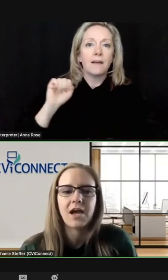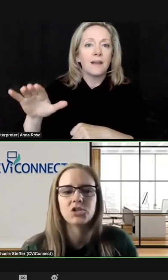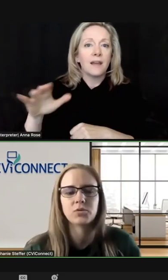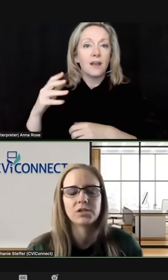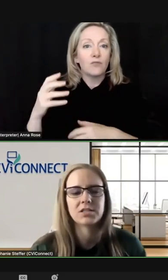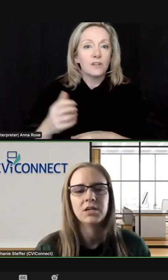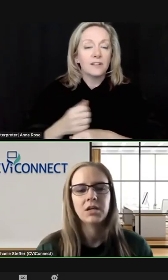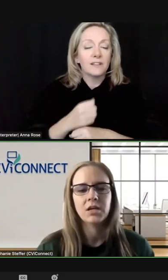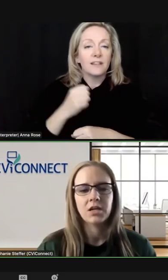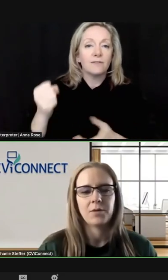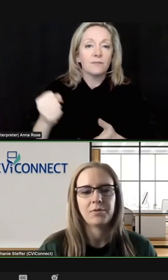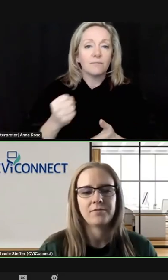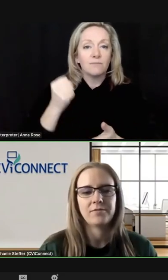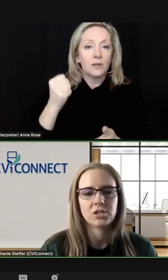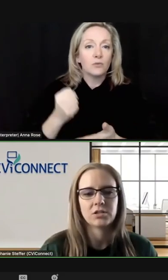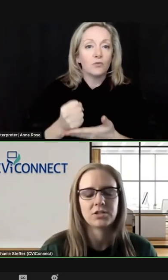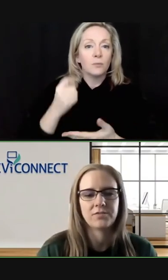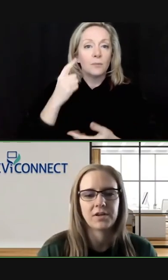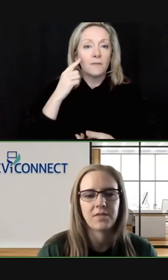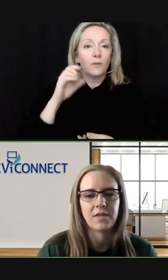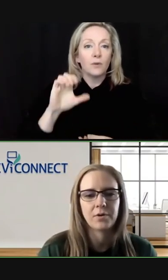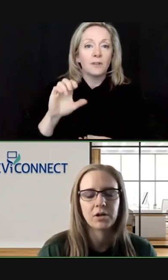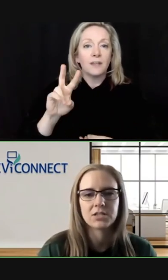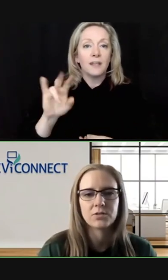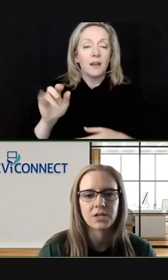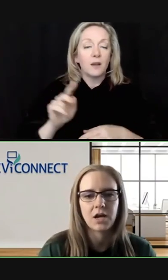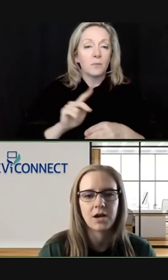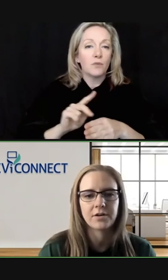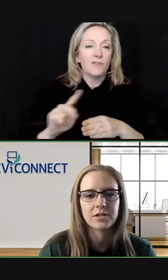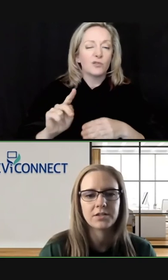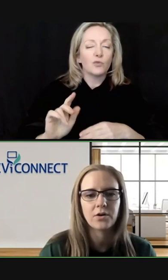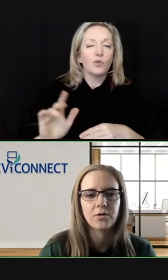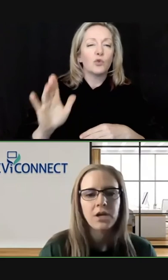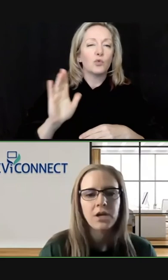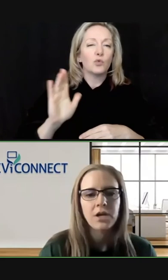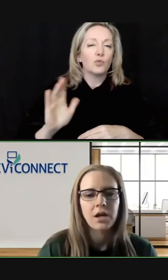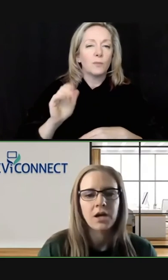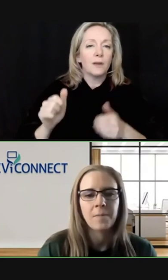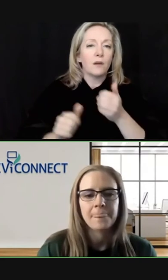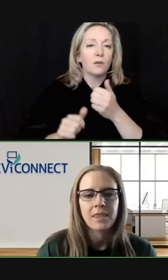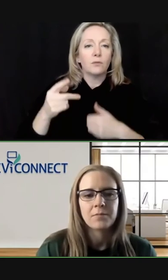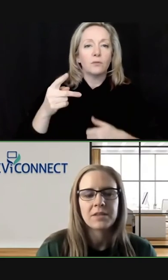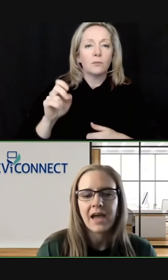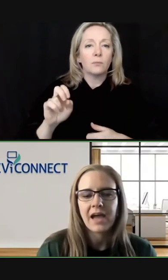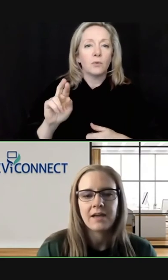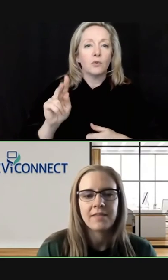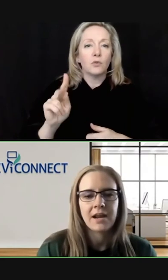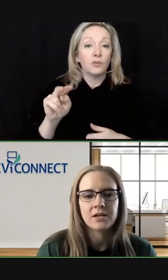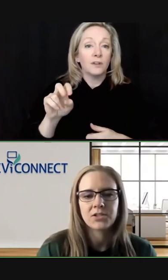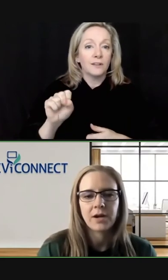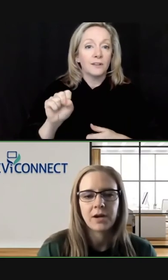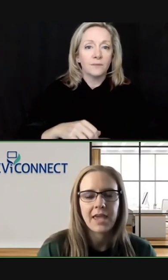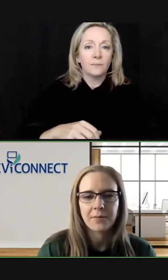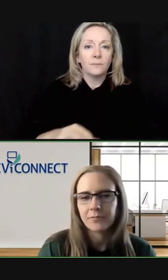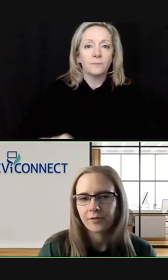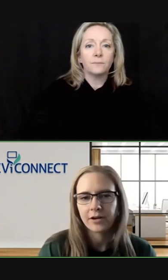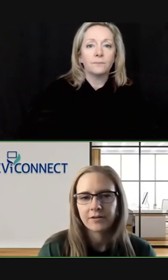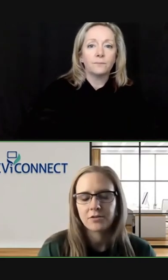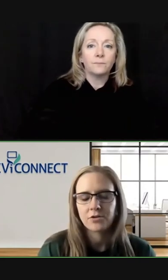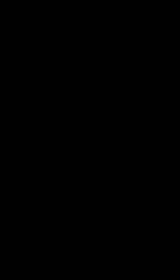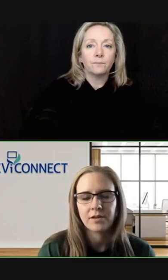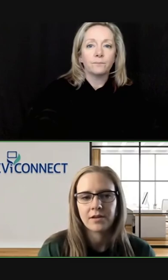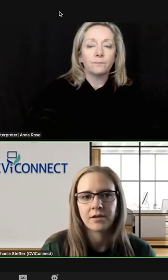Perkins-Roman CVI endorsed professional certificate that Perkins used to offer. So with that, and then I also run a